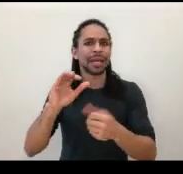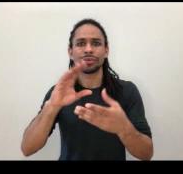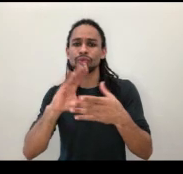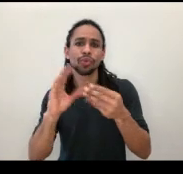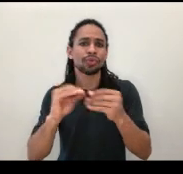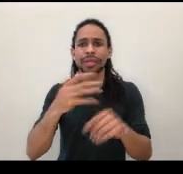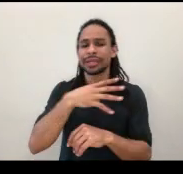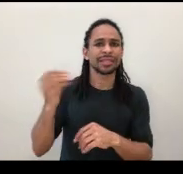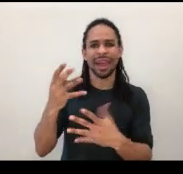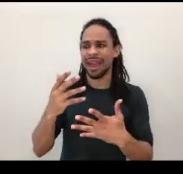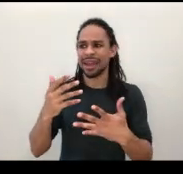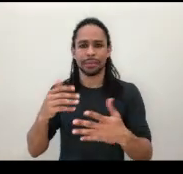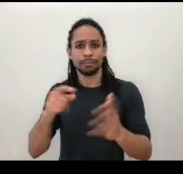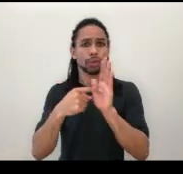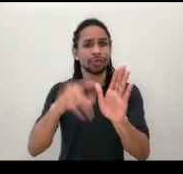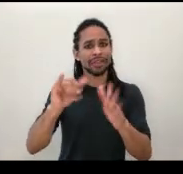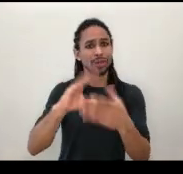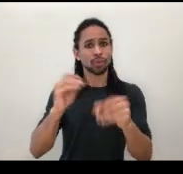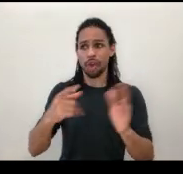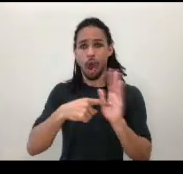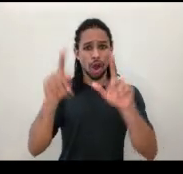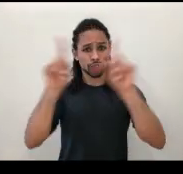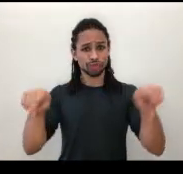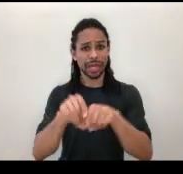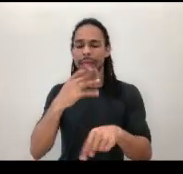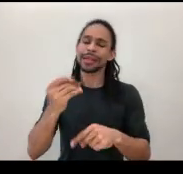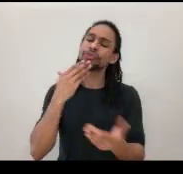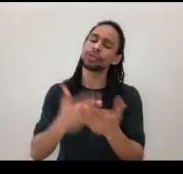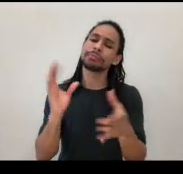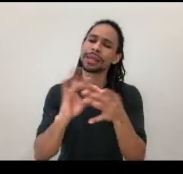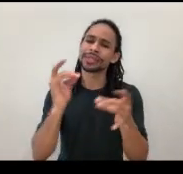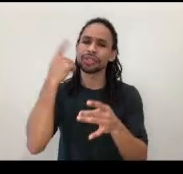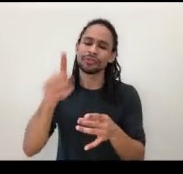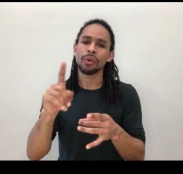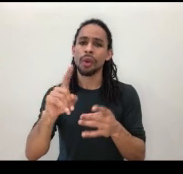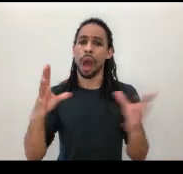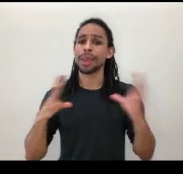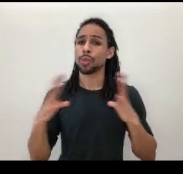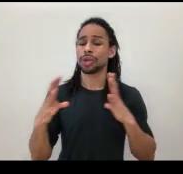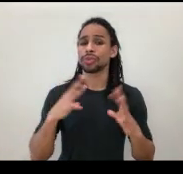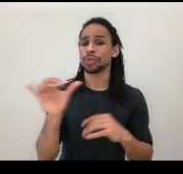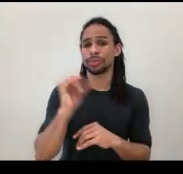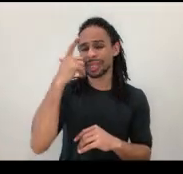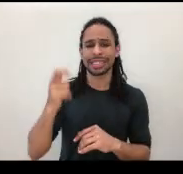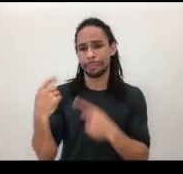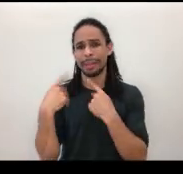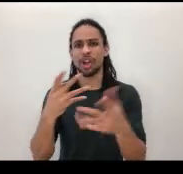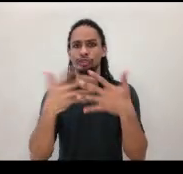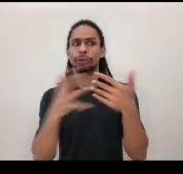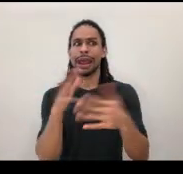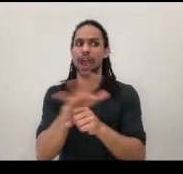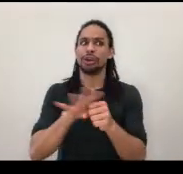emotion. And this is a good message for Hollywood, because it's, I feel like it's been a gray area for so long. And